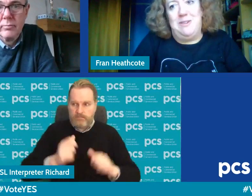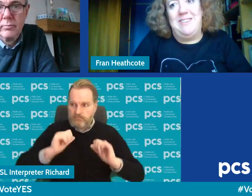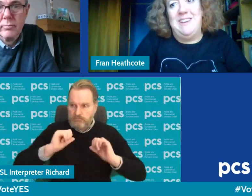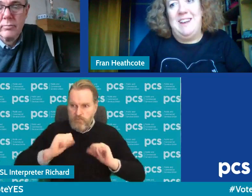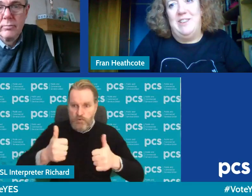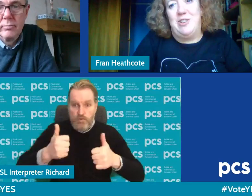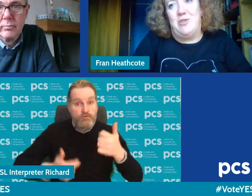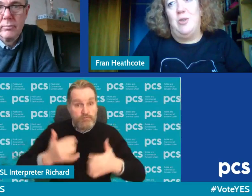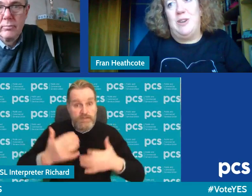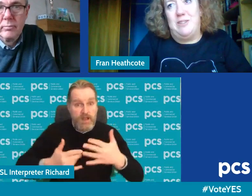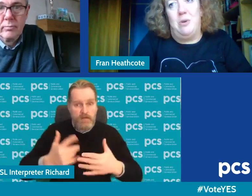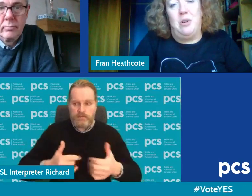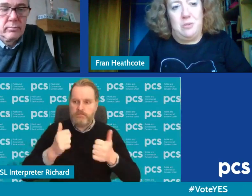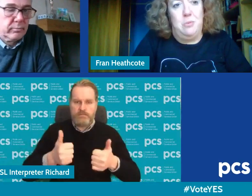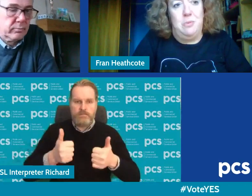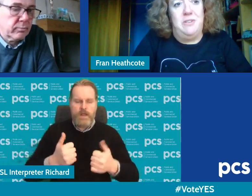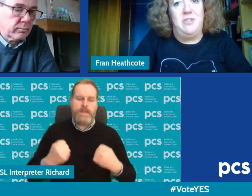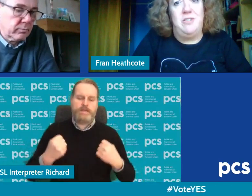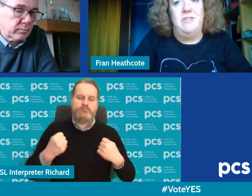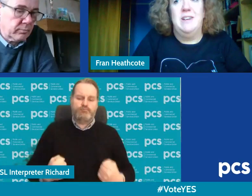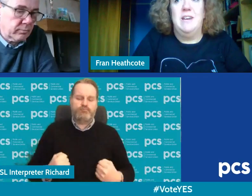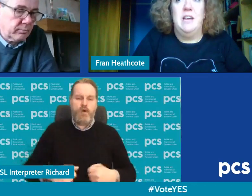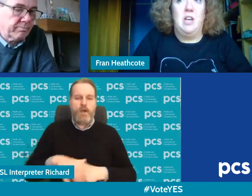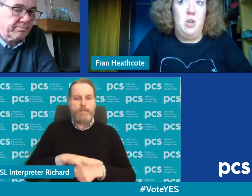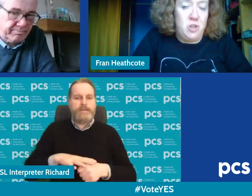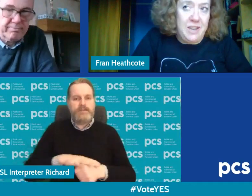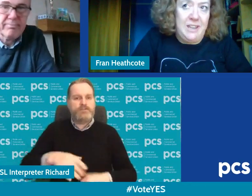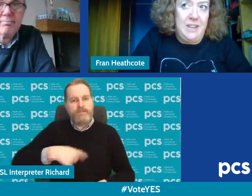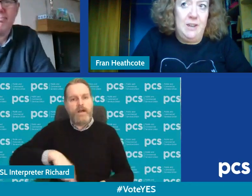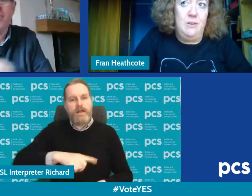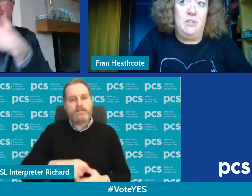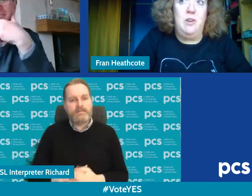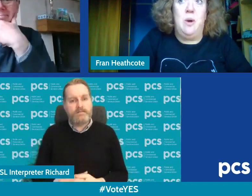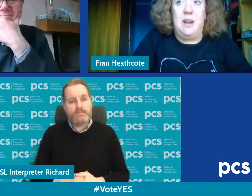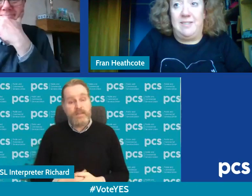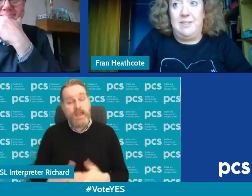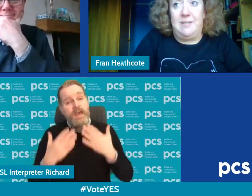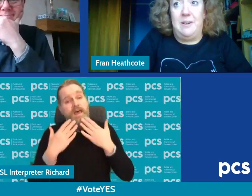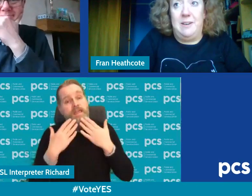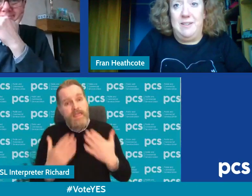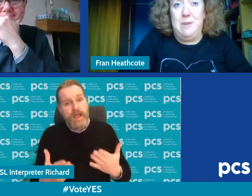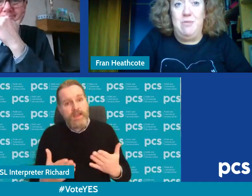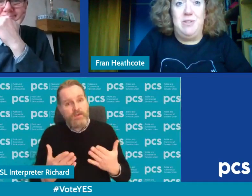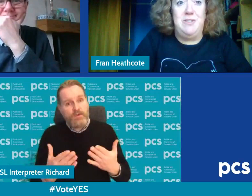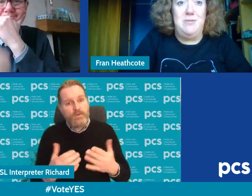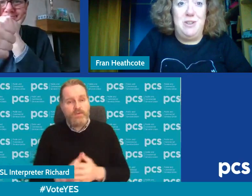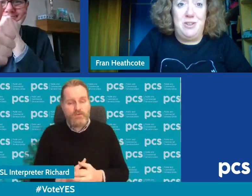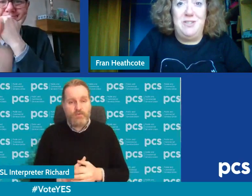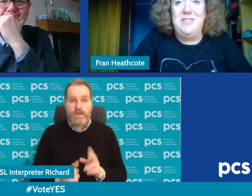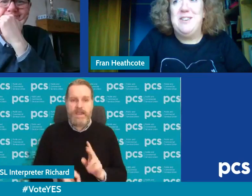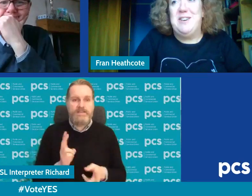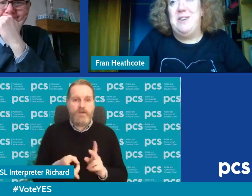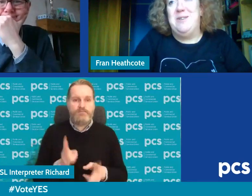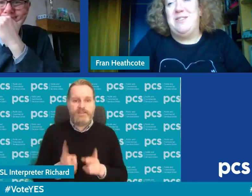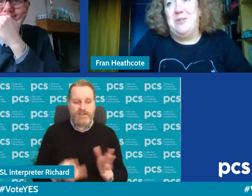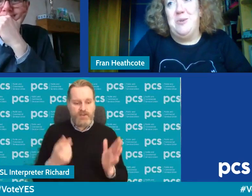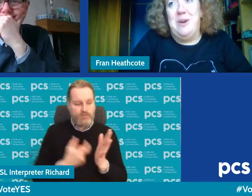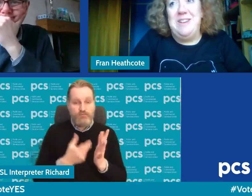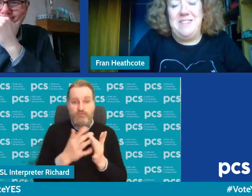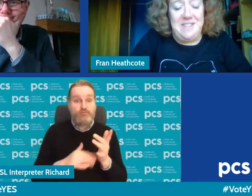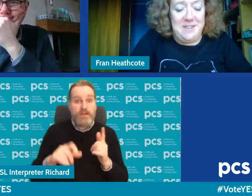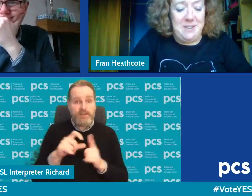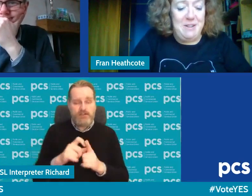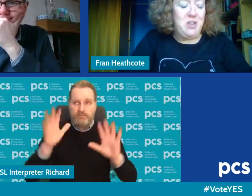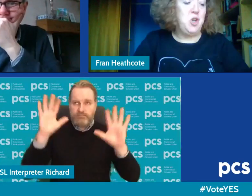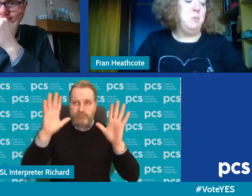to put us in the strongest possible position. Huge thank you to our interpreter, to Richard, who, as